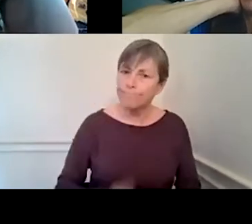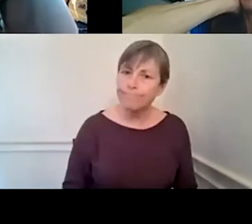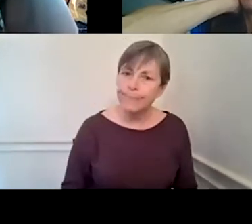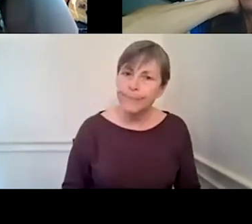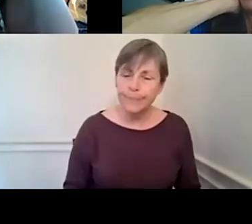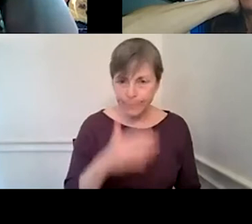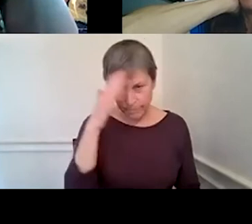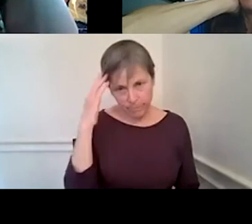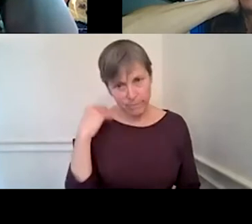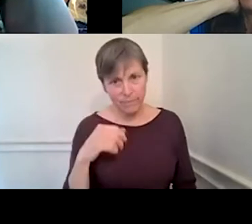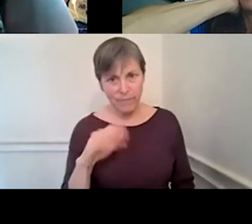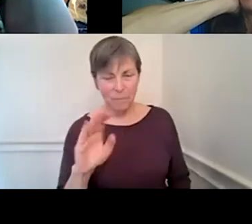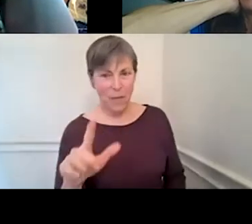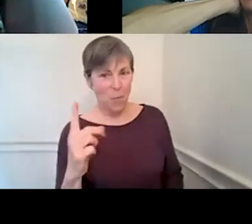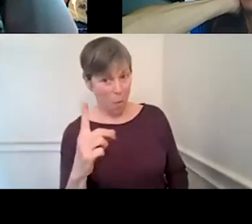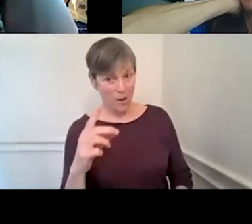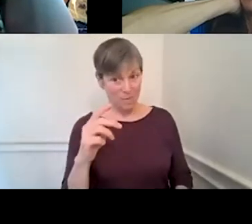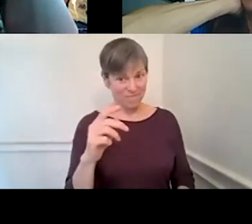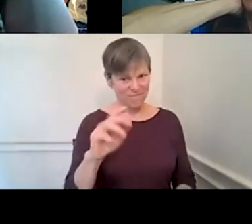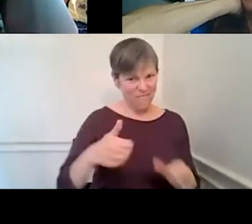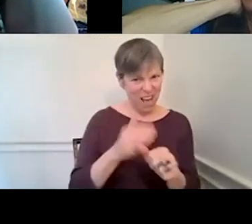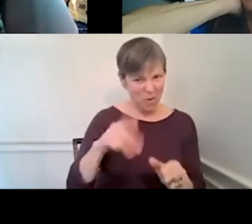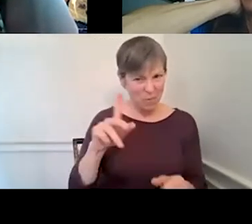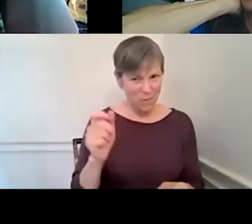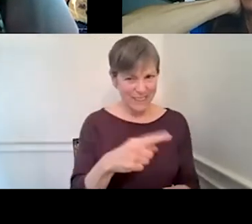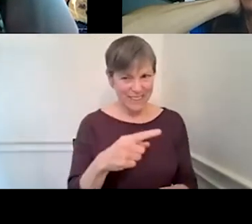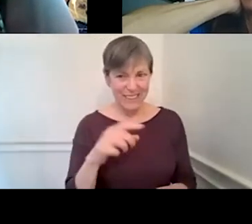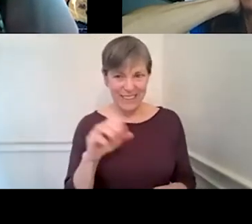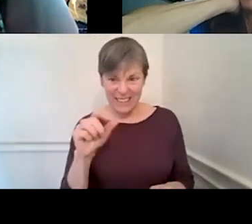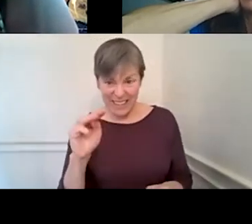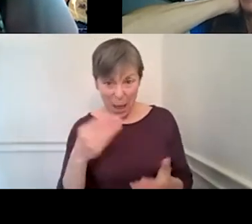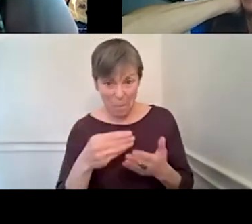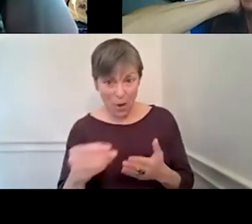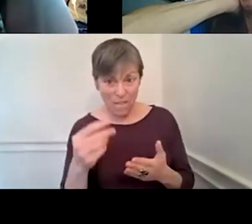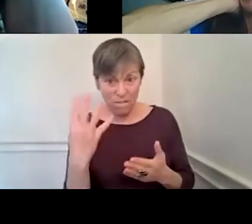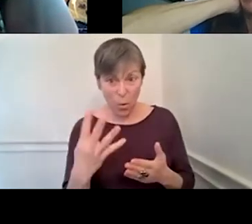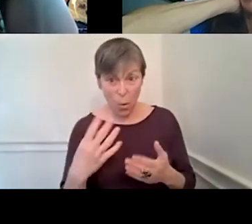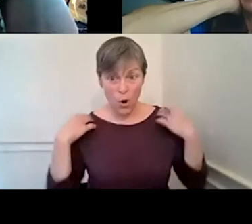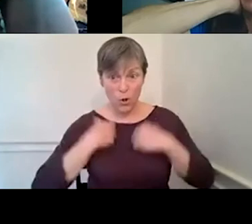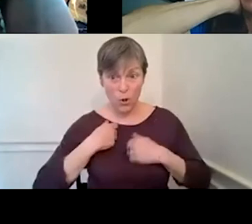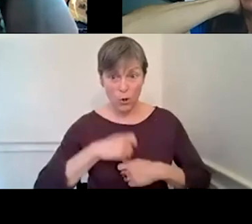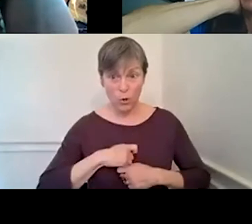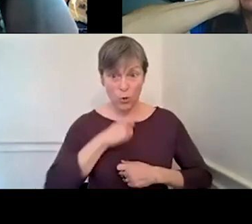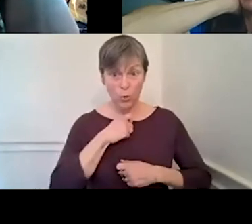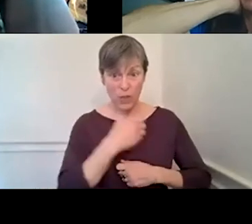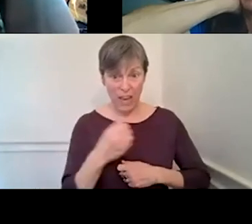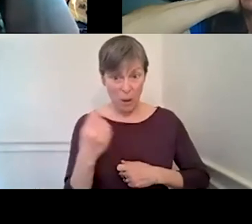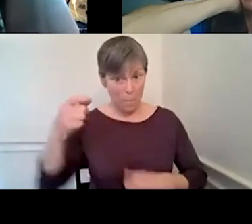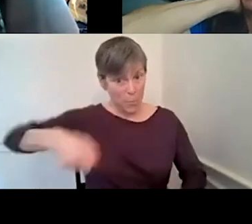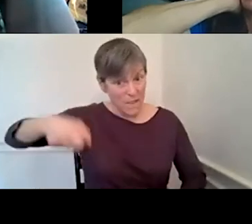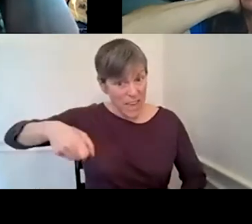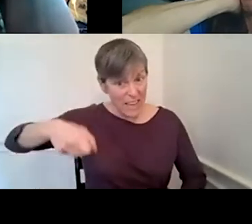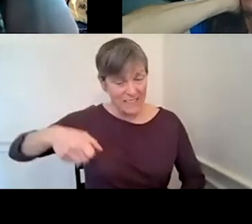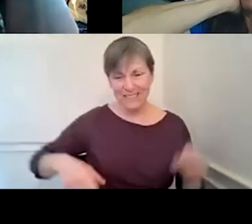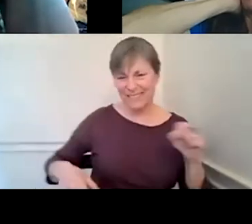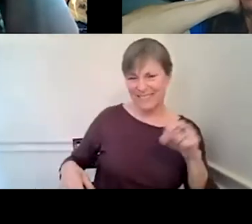So I have one question for you, one quick follow-up here. So Sam bought you 4 suits and a briefcase. And a briefcase. So did he know there was a